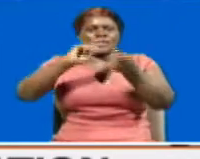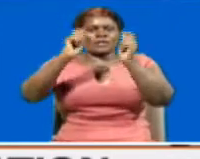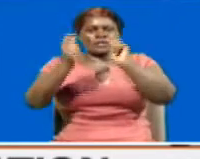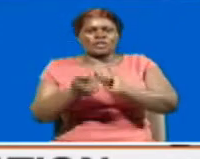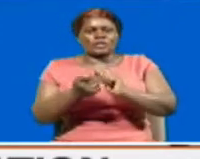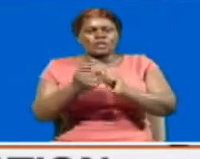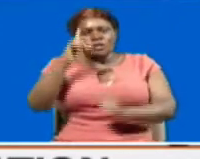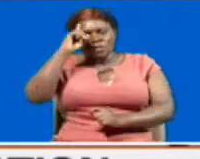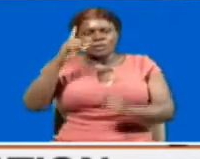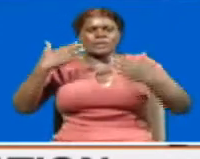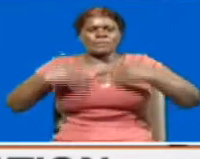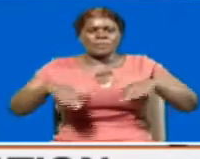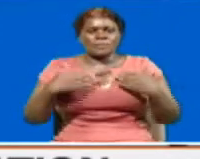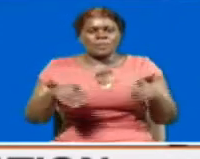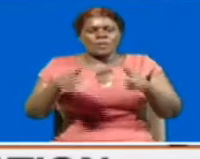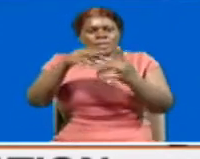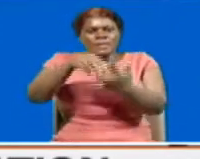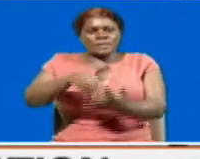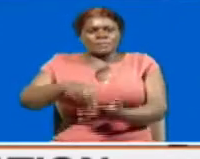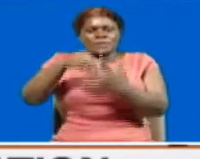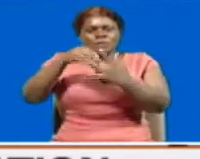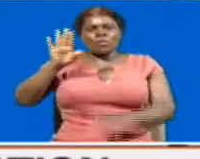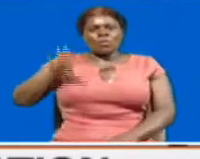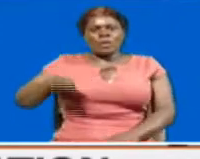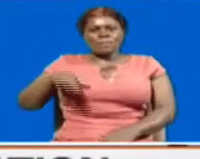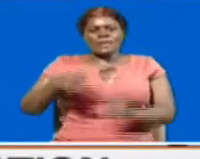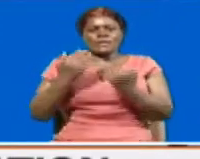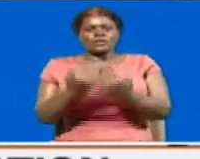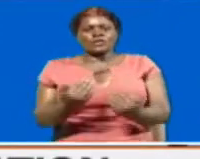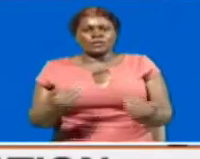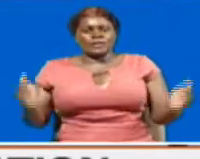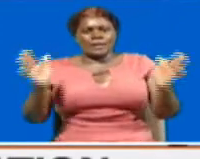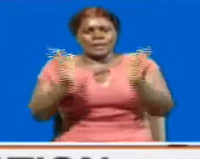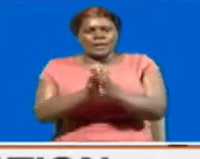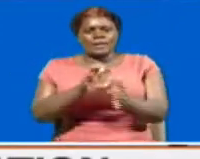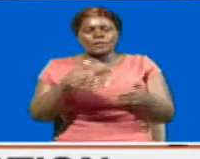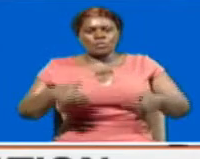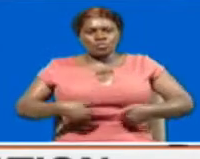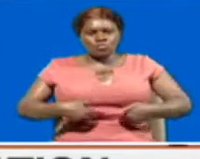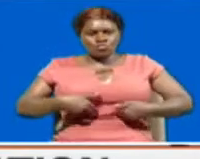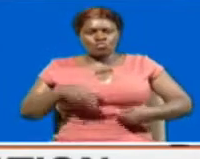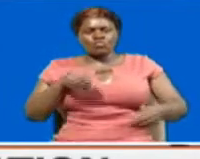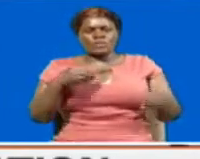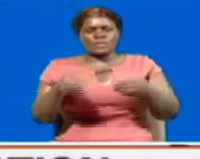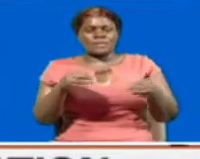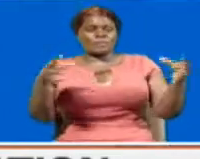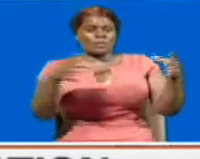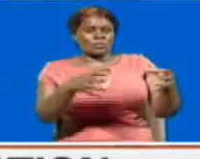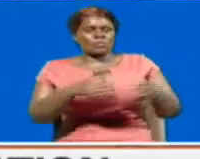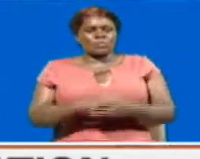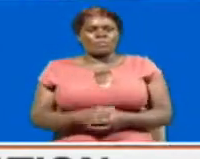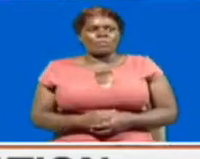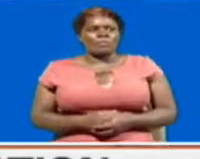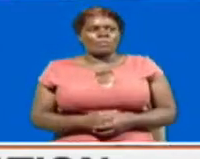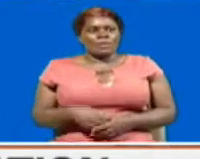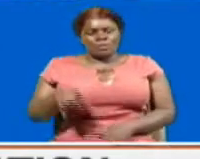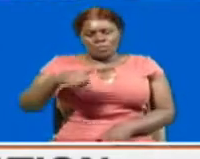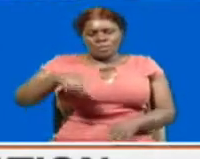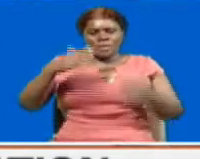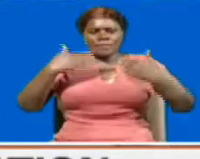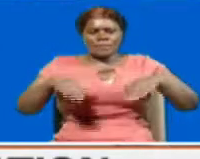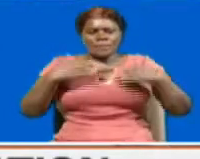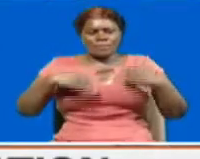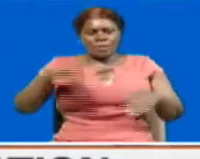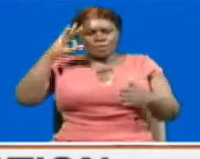on Indigenous peoples, in particularly women, children, youths, and persons with disability. We as people